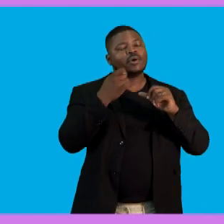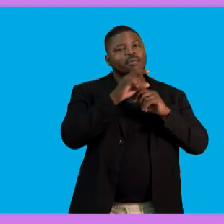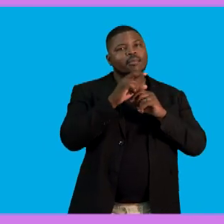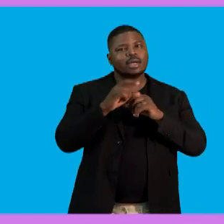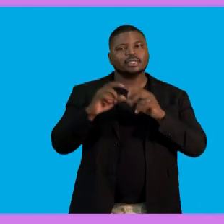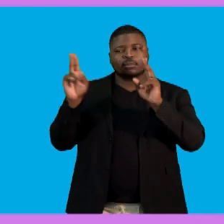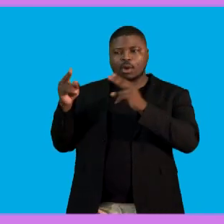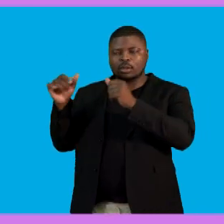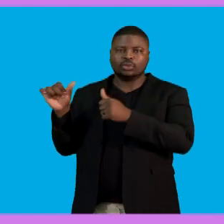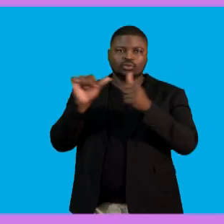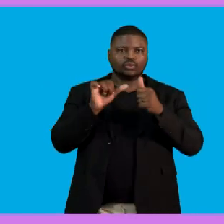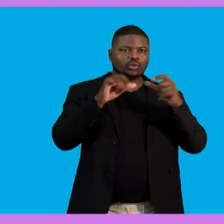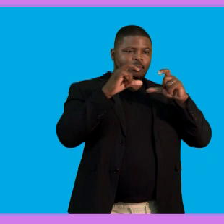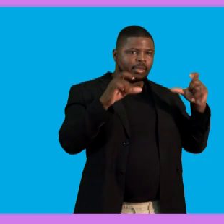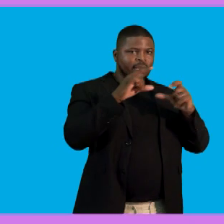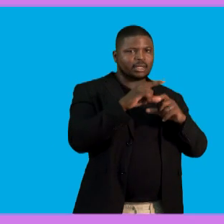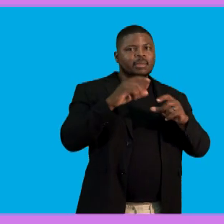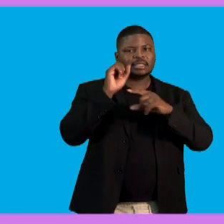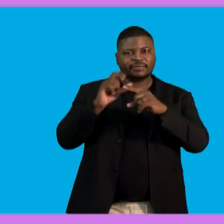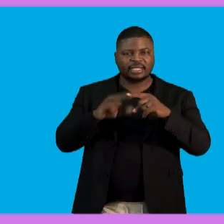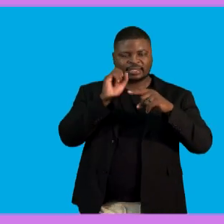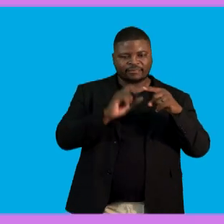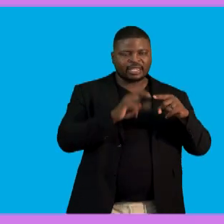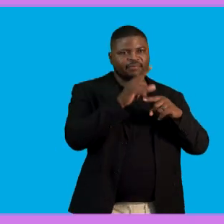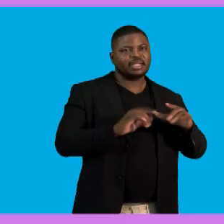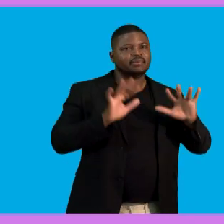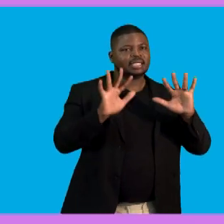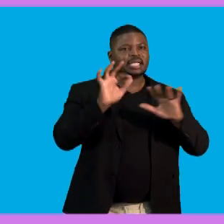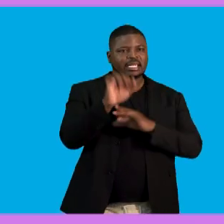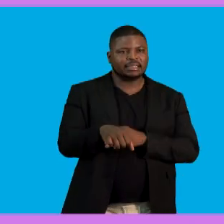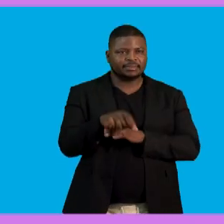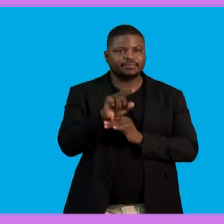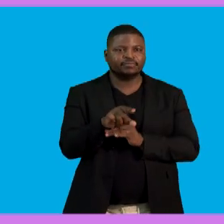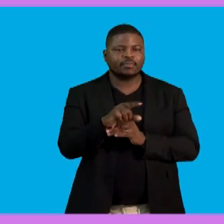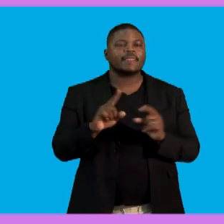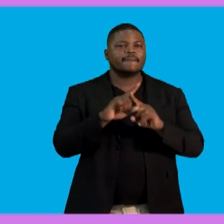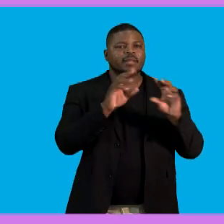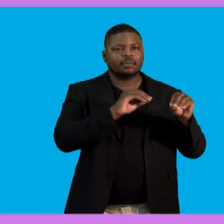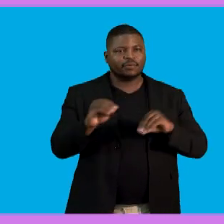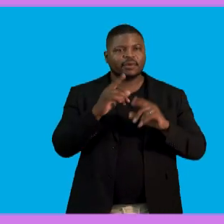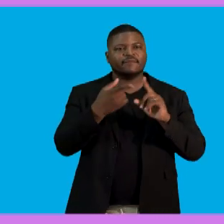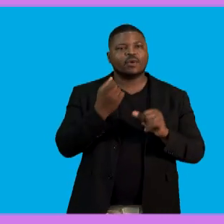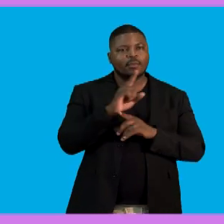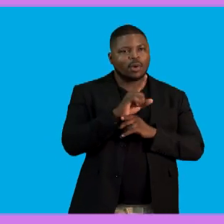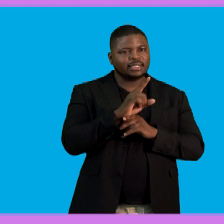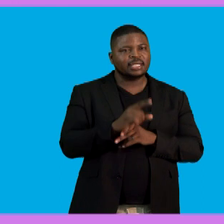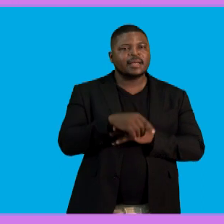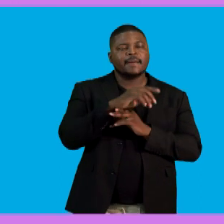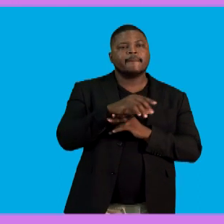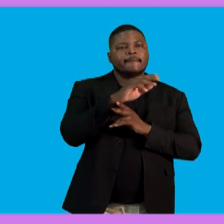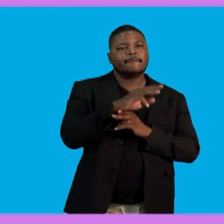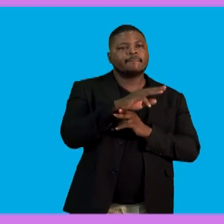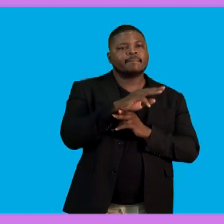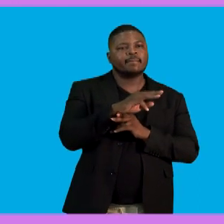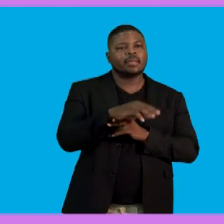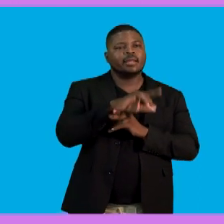to milliliters. So how many milliliters do we have in 5 liters? We are moving from milliliter to, we